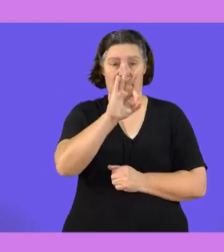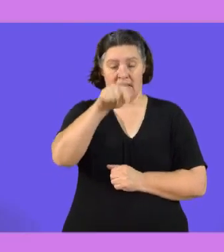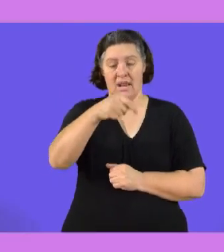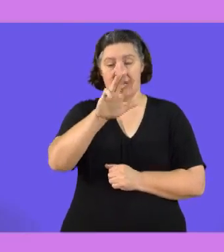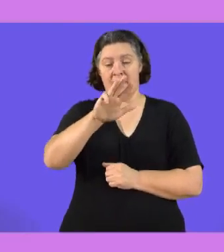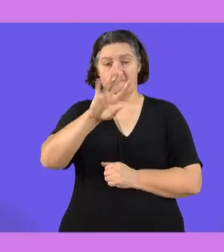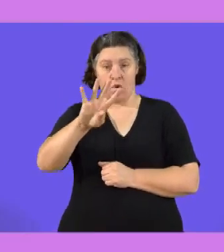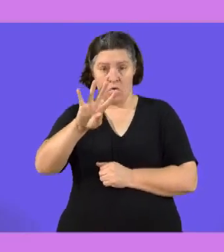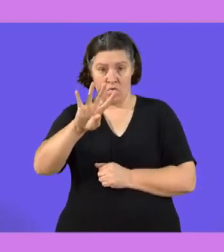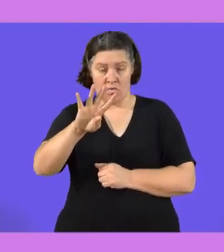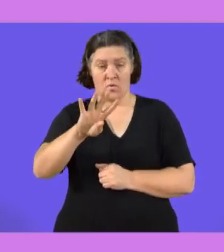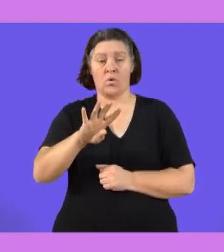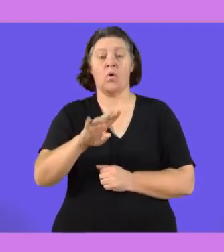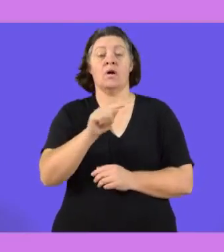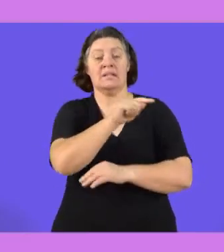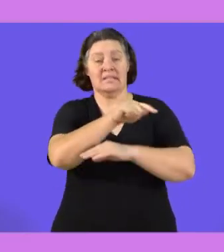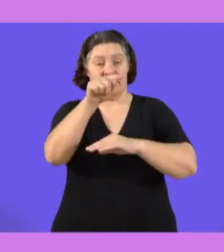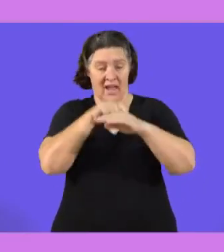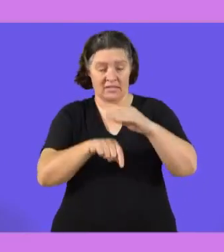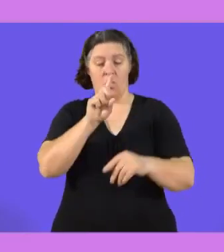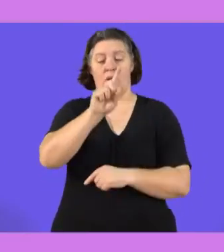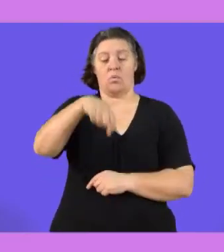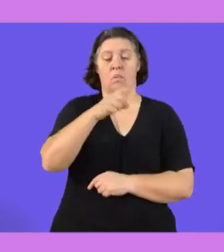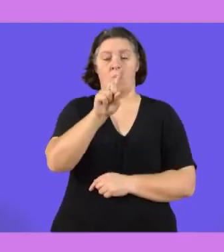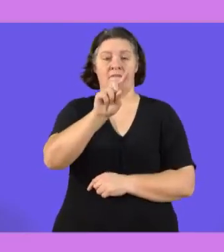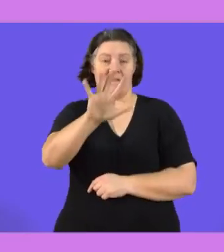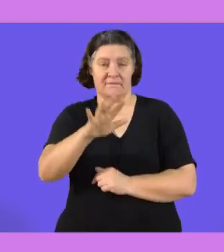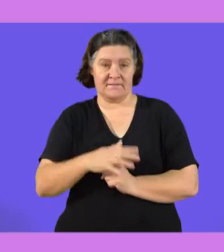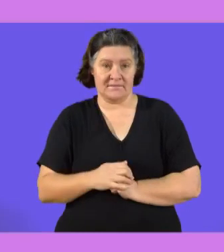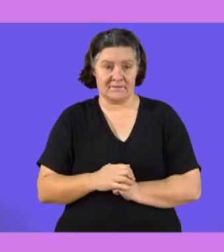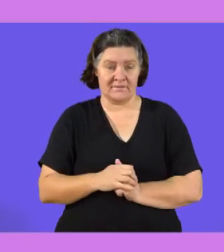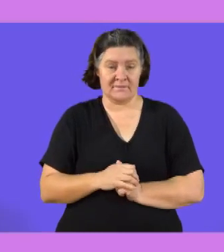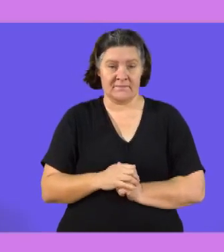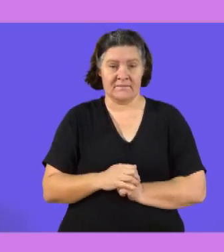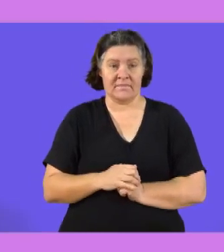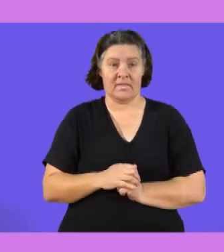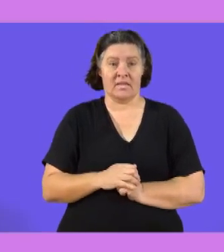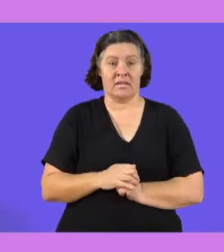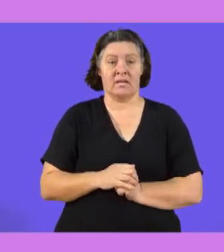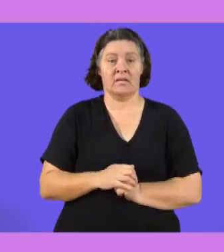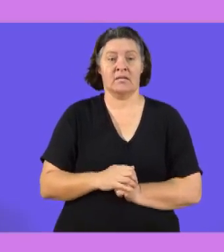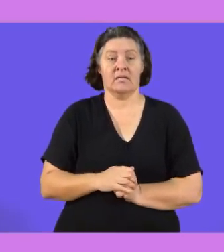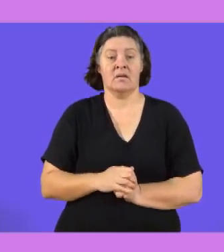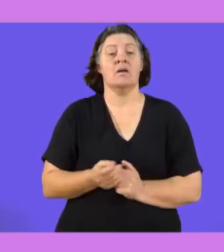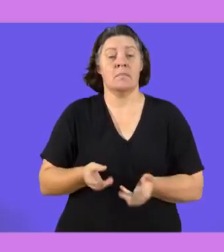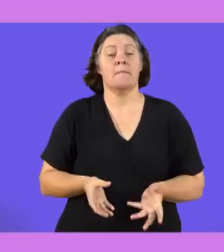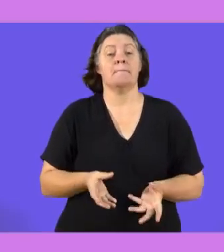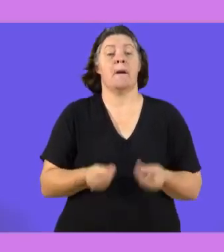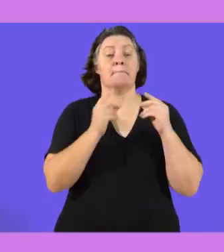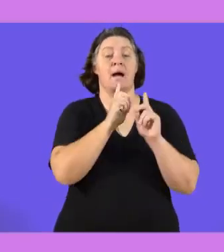R103.94 and I'll divide that by 1,15. Okay, so divide by 1.15. That will give